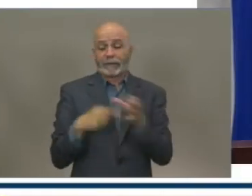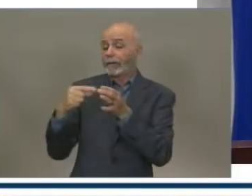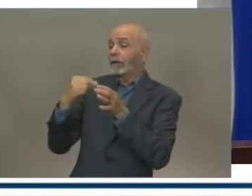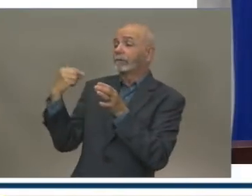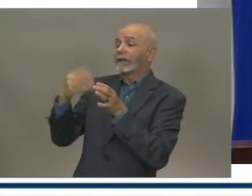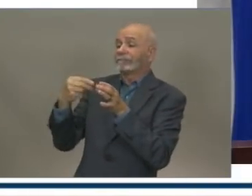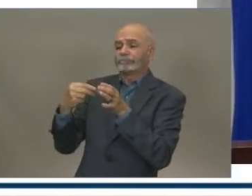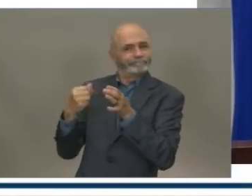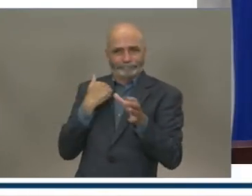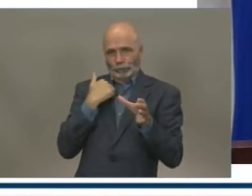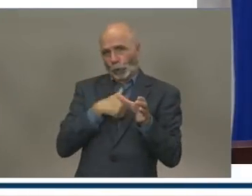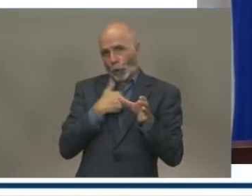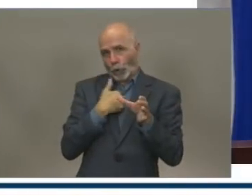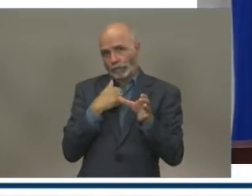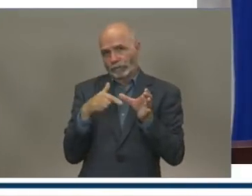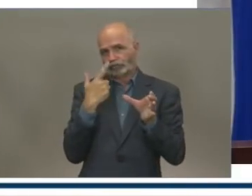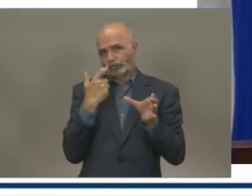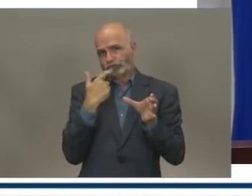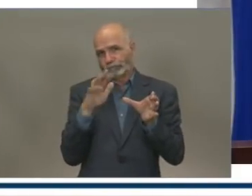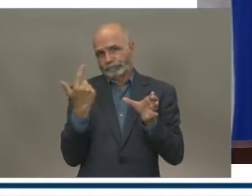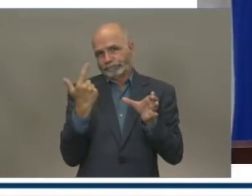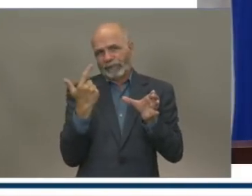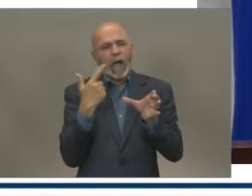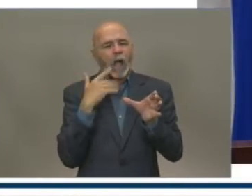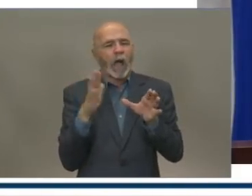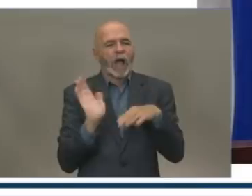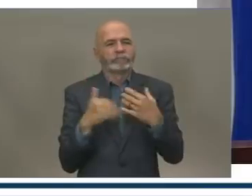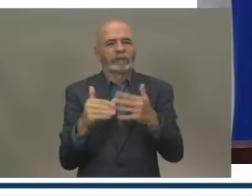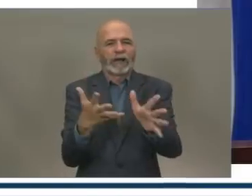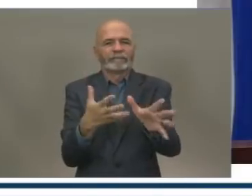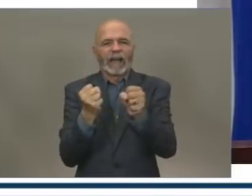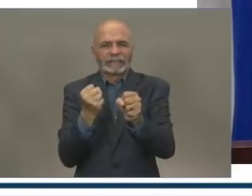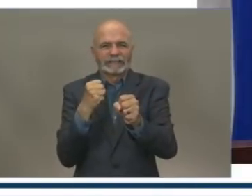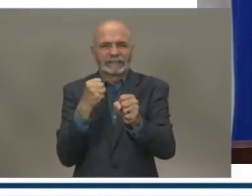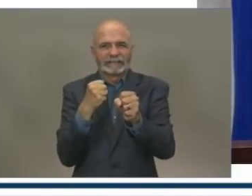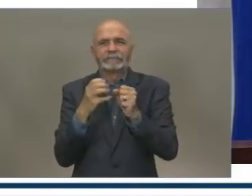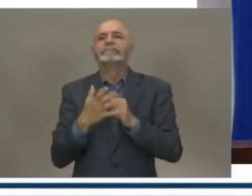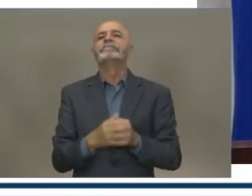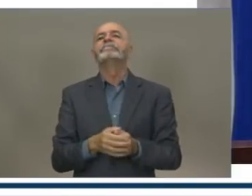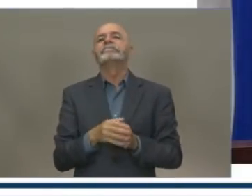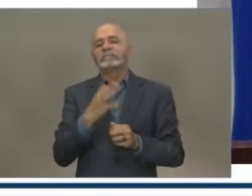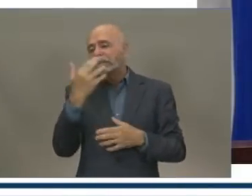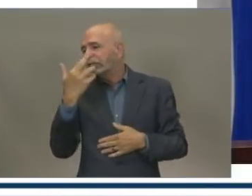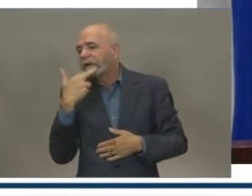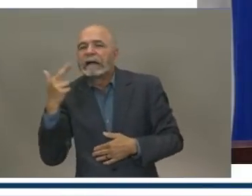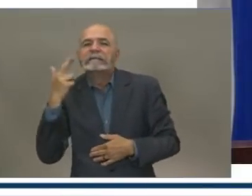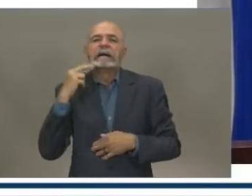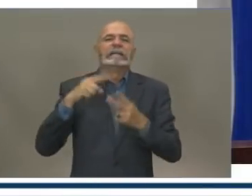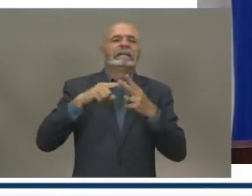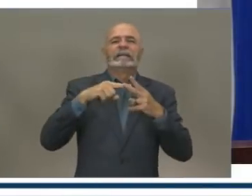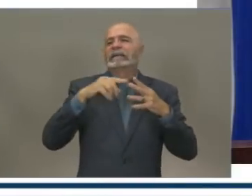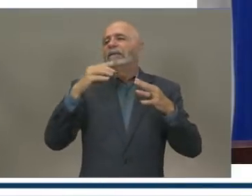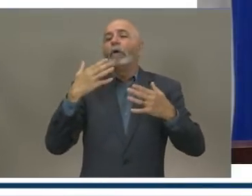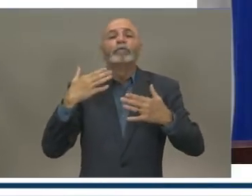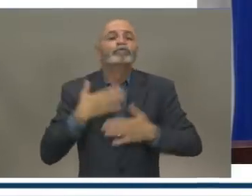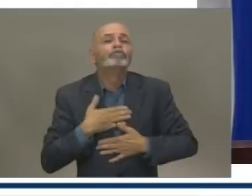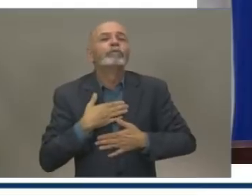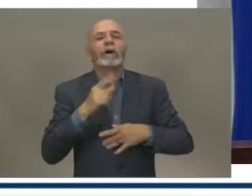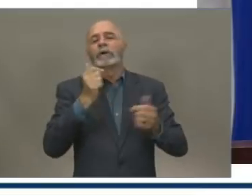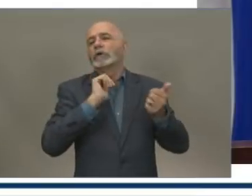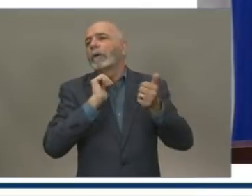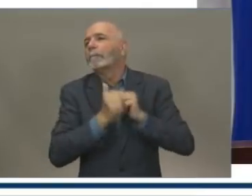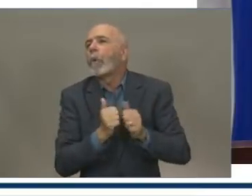it faster and easier for everyone to show their proof of vaccination at a restaurant, a recreational facility, or any other places where